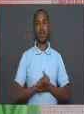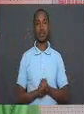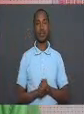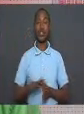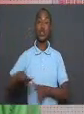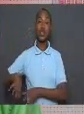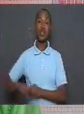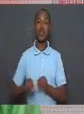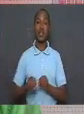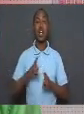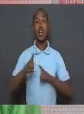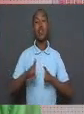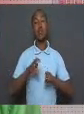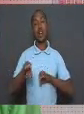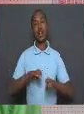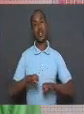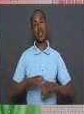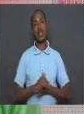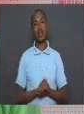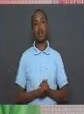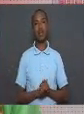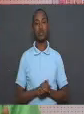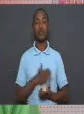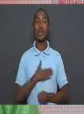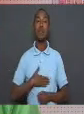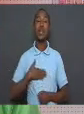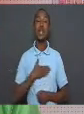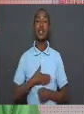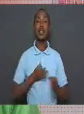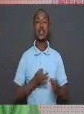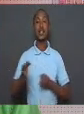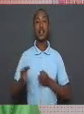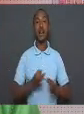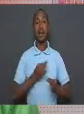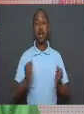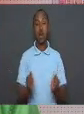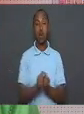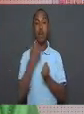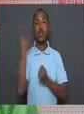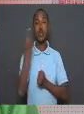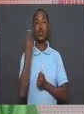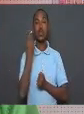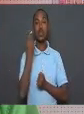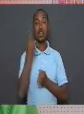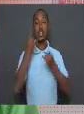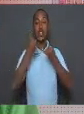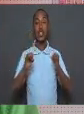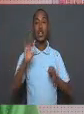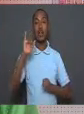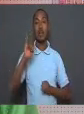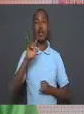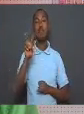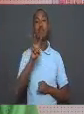Students, let us do an activity. Please describe common uses shared